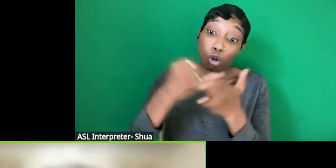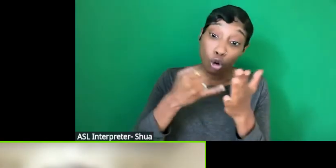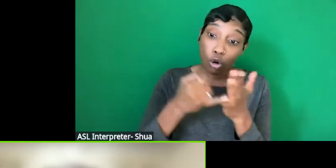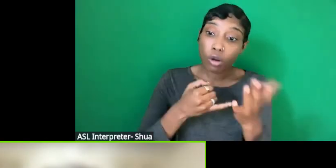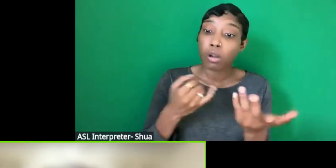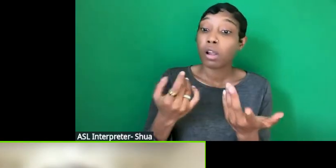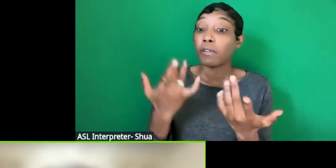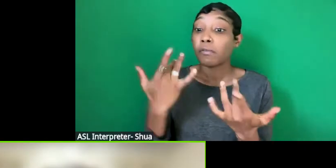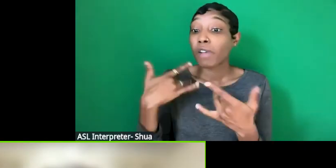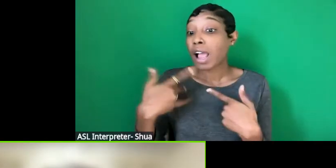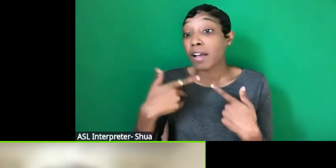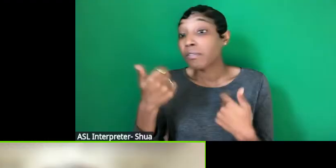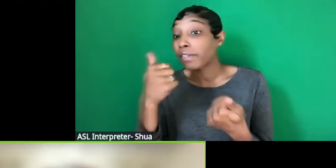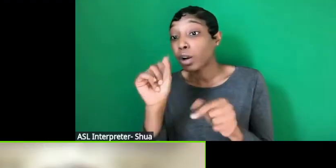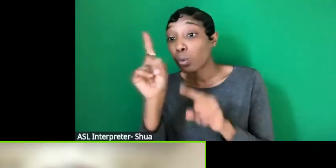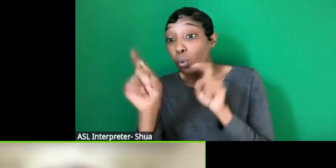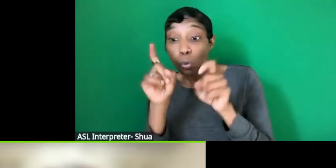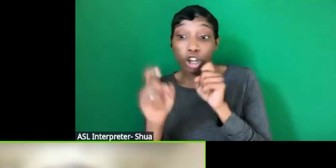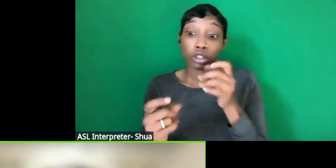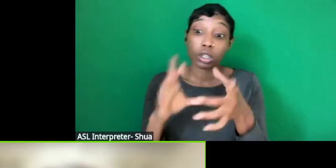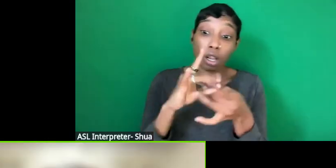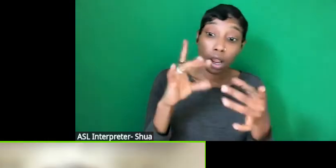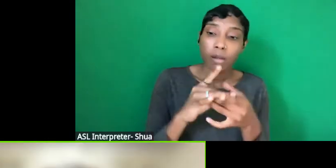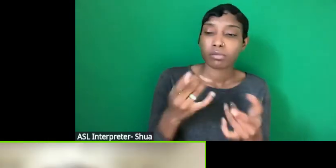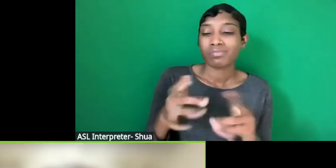unmute yourself or talk or write in the chat.